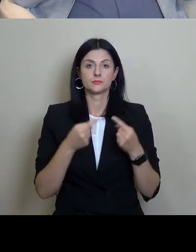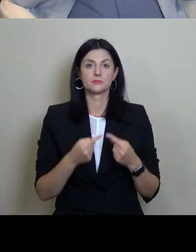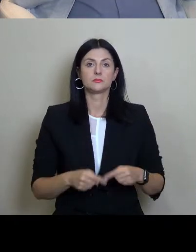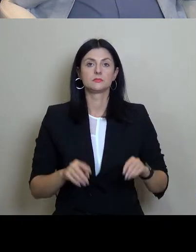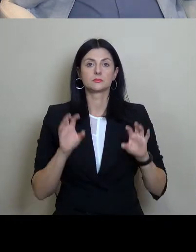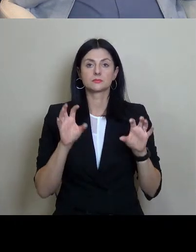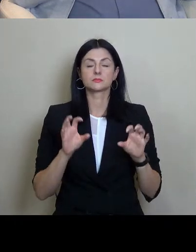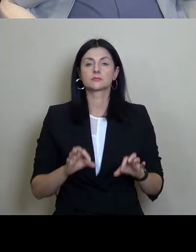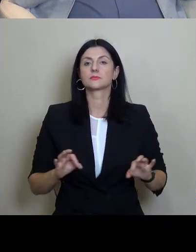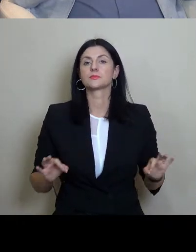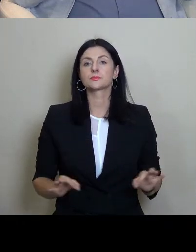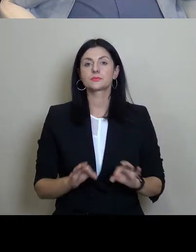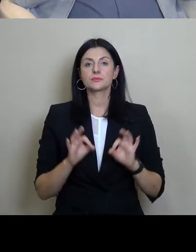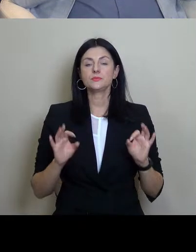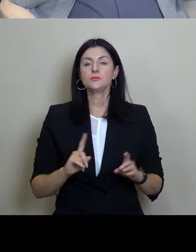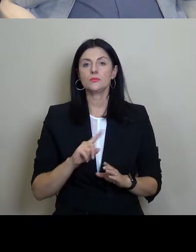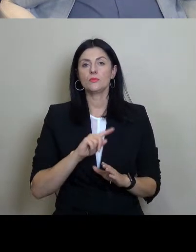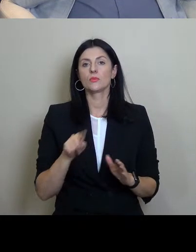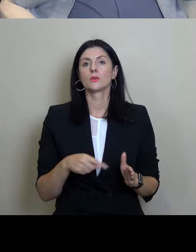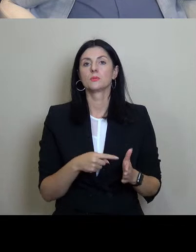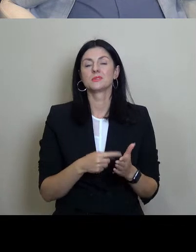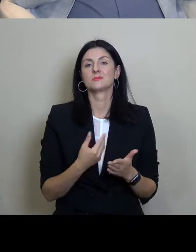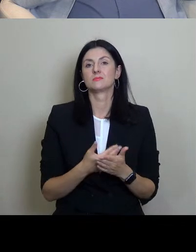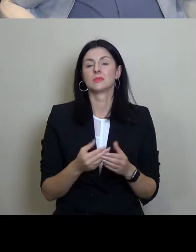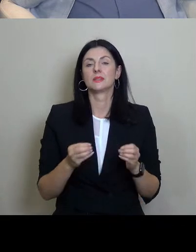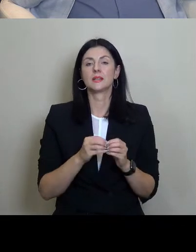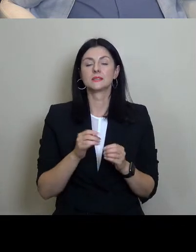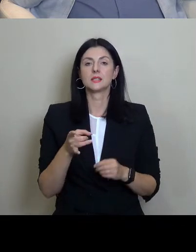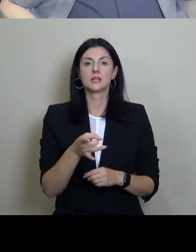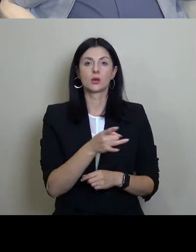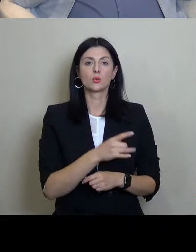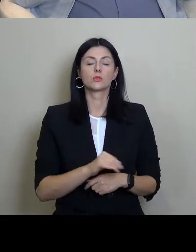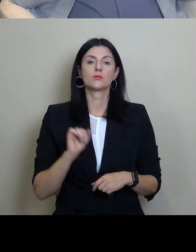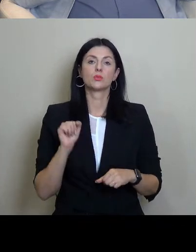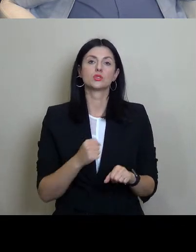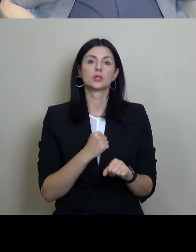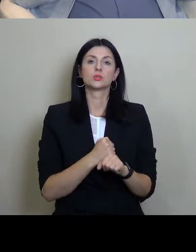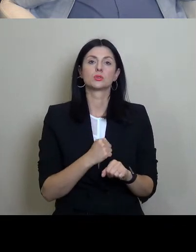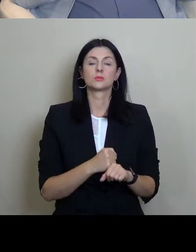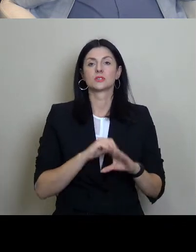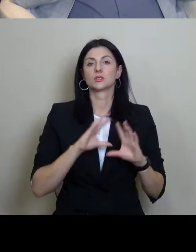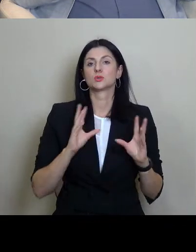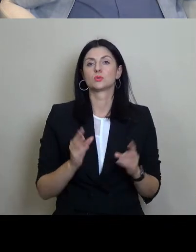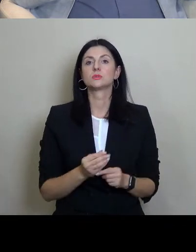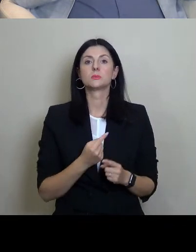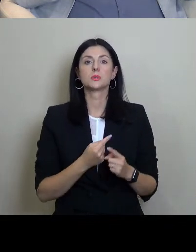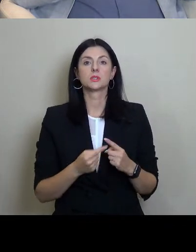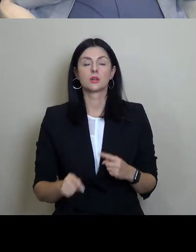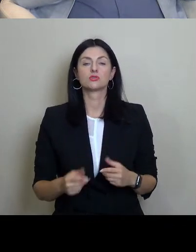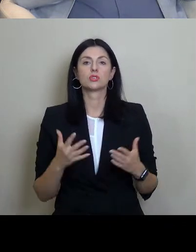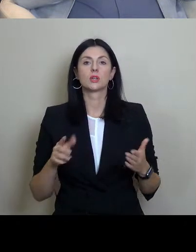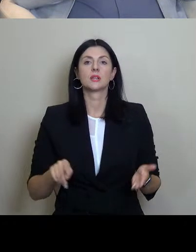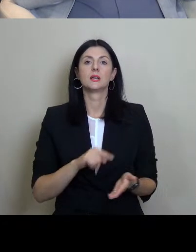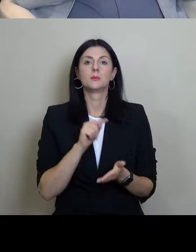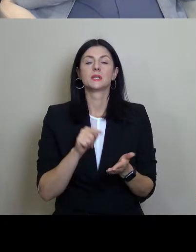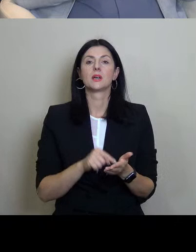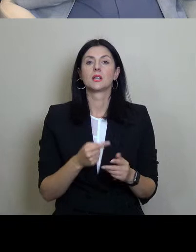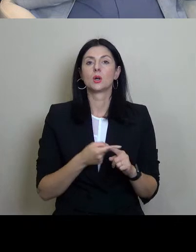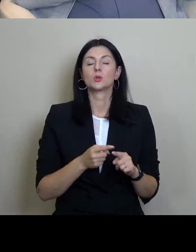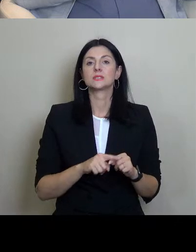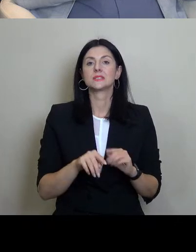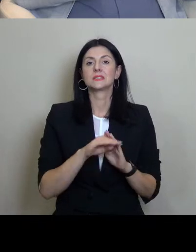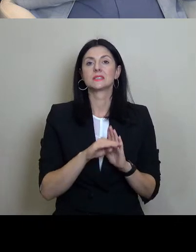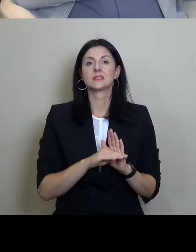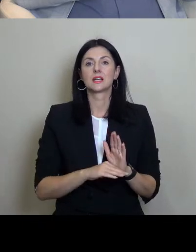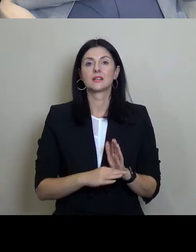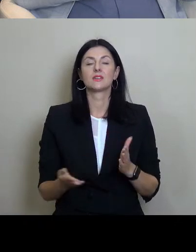So it doesn't really matter that there are 10 rayons in the town. You can shape